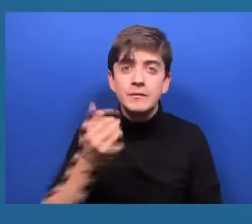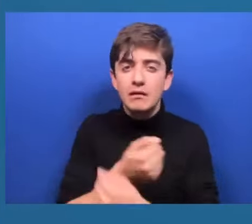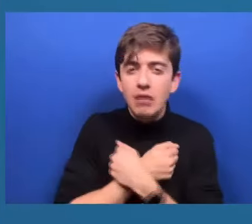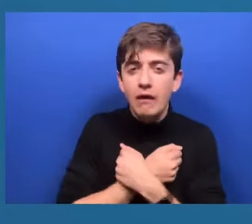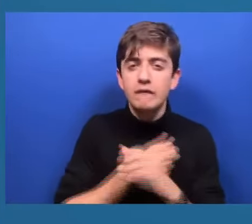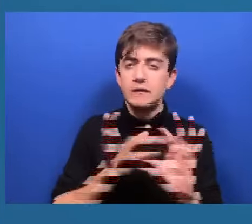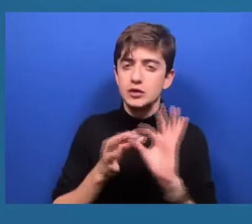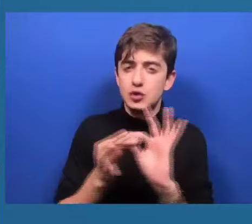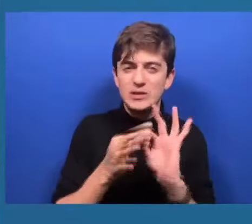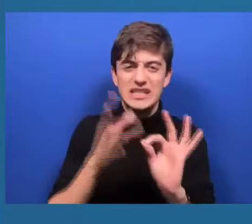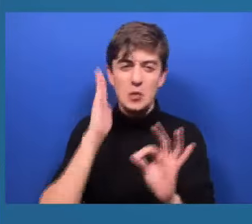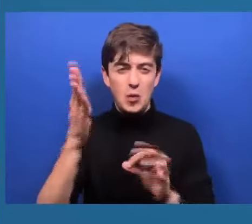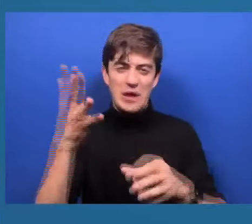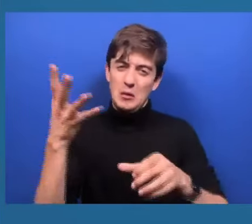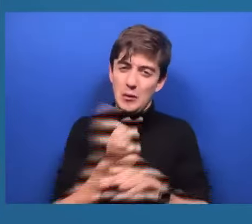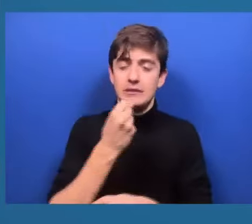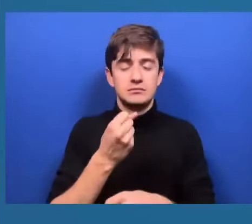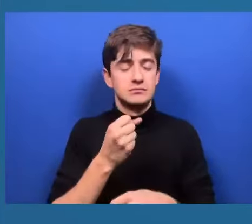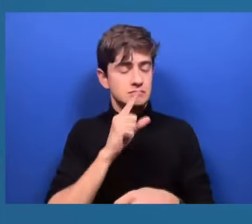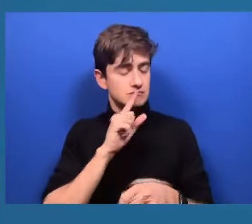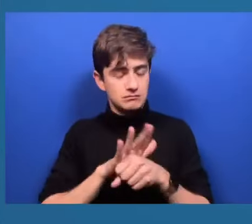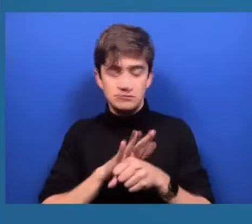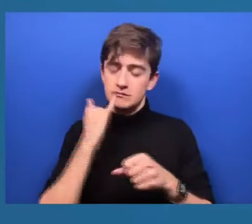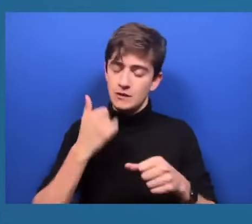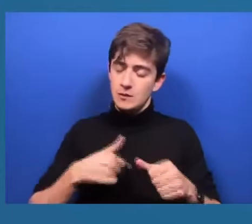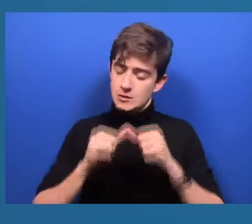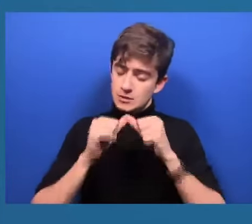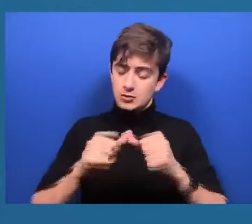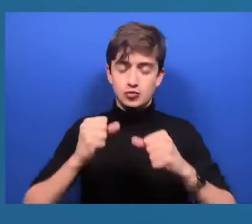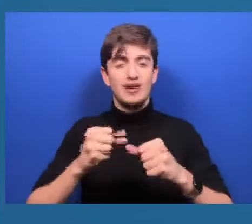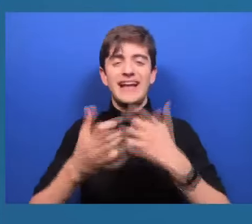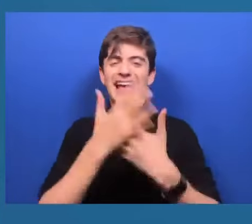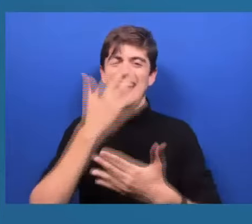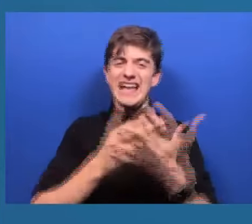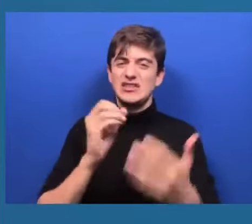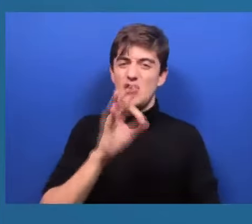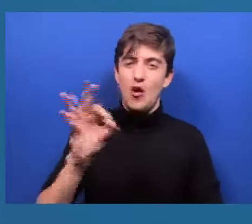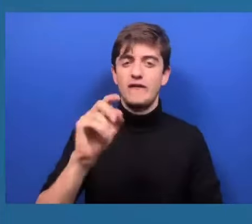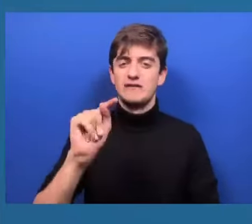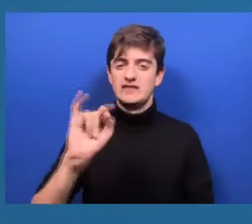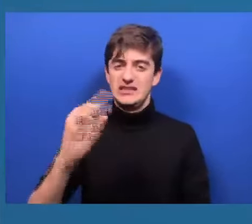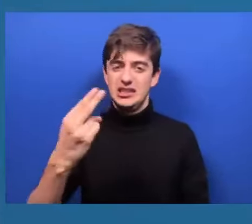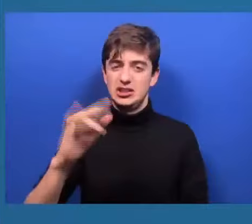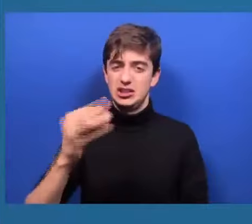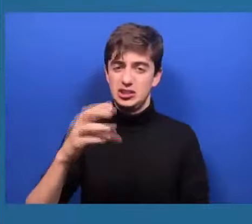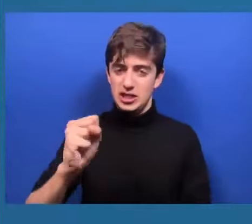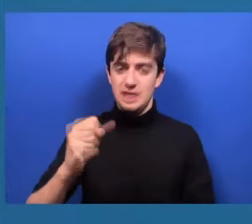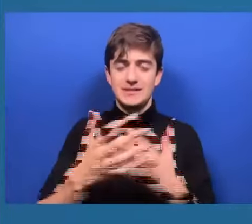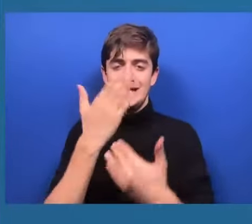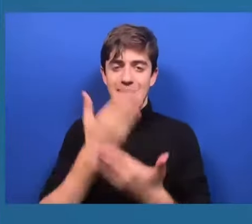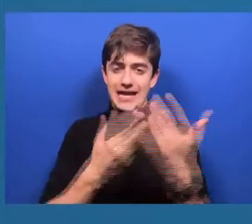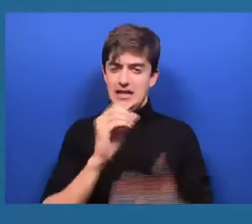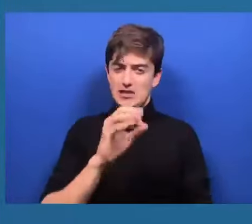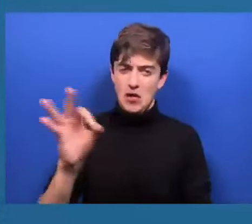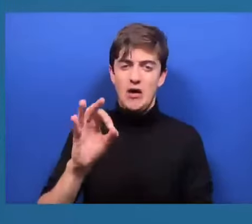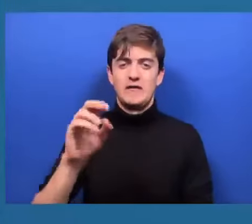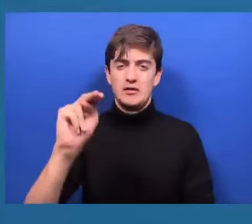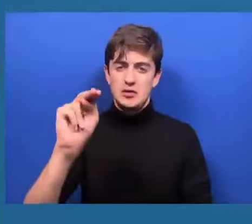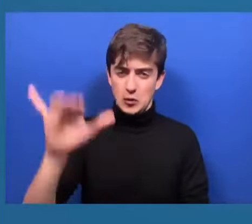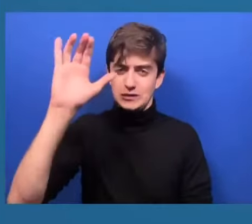win, I guarantee you, if we stand strong. Hands off Tish James, hands off New York City. Peace and blessing, love and light. Please welcome to the